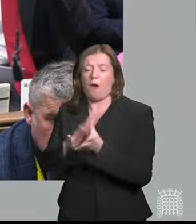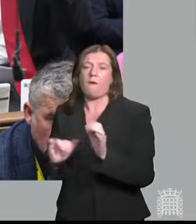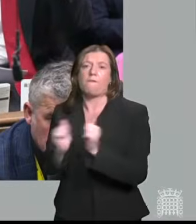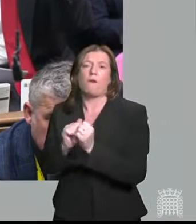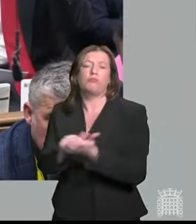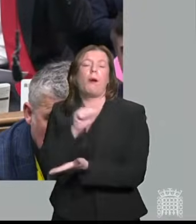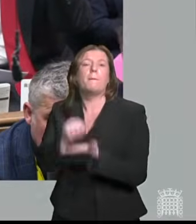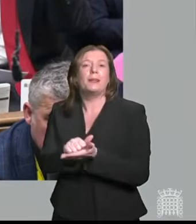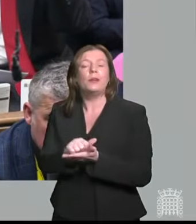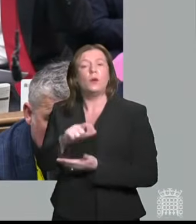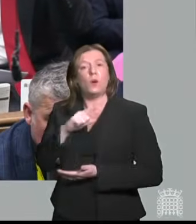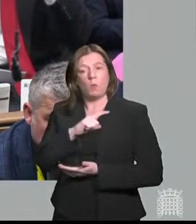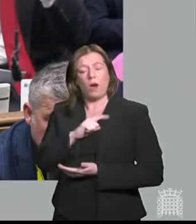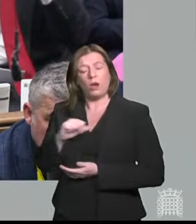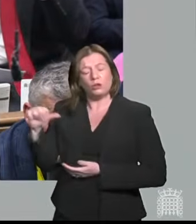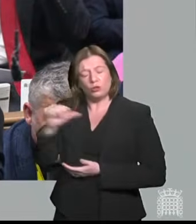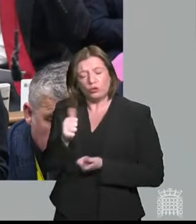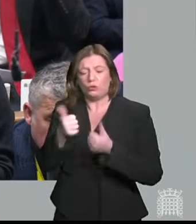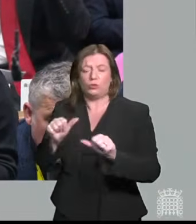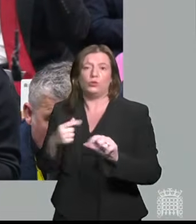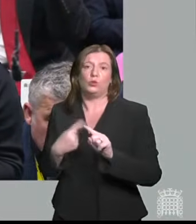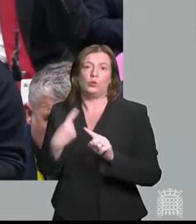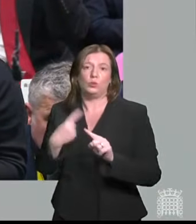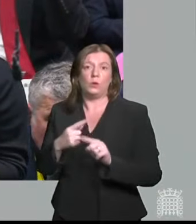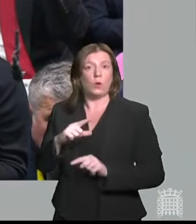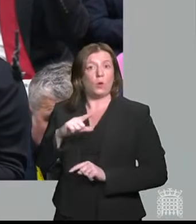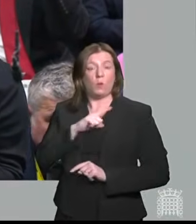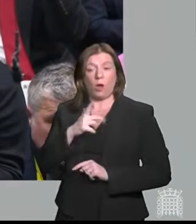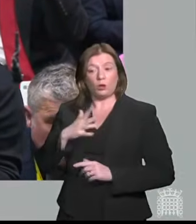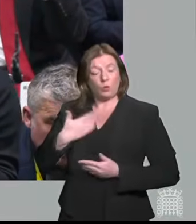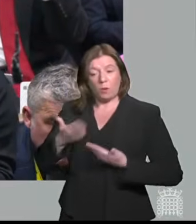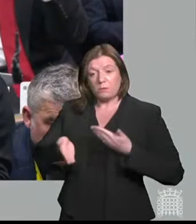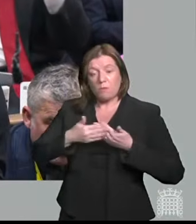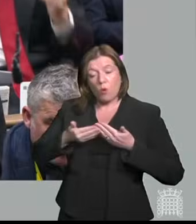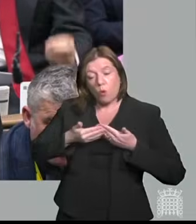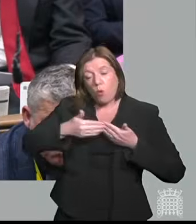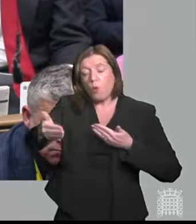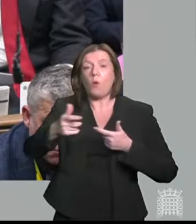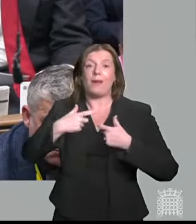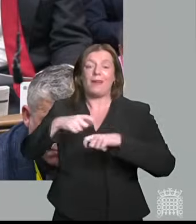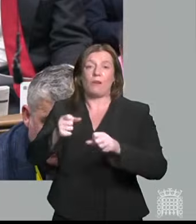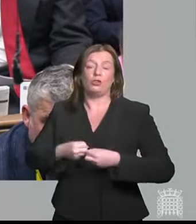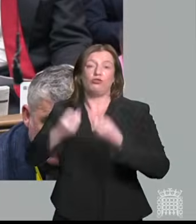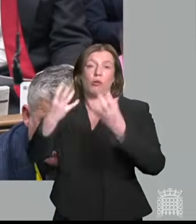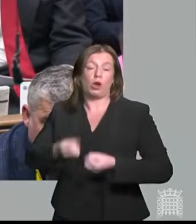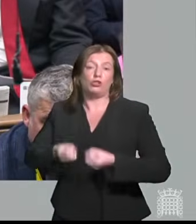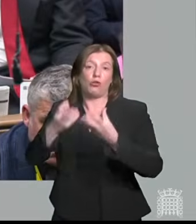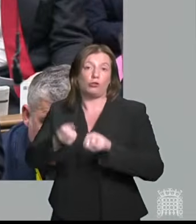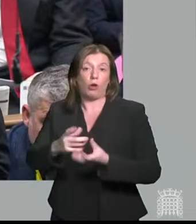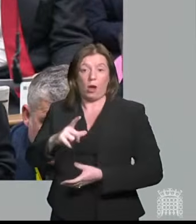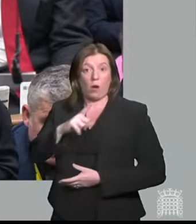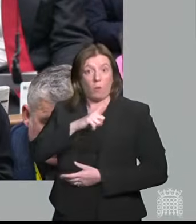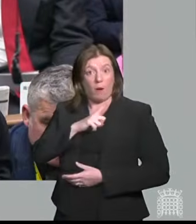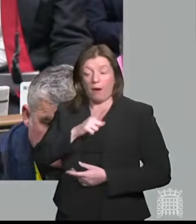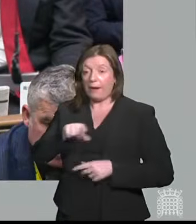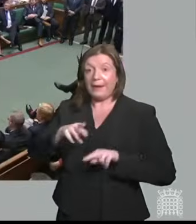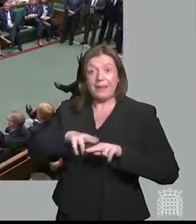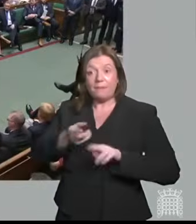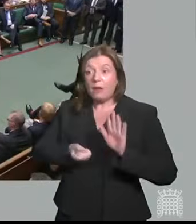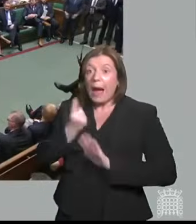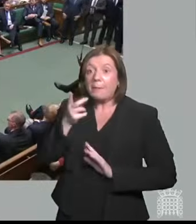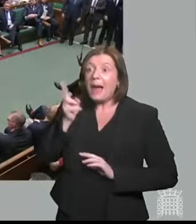order that this matter can be resolved, further strike action can be averted and supplies to the Ukraine can continue without